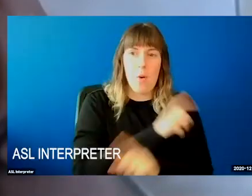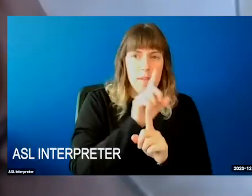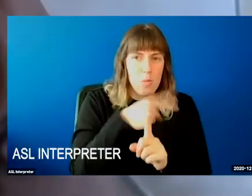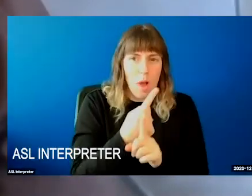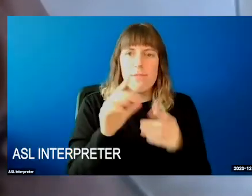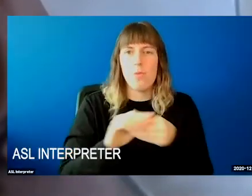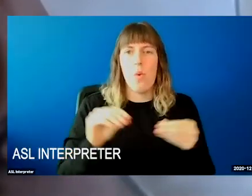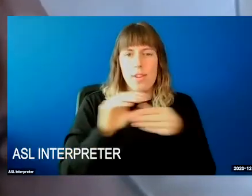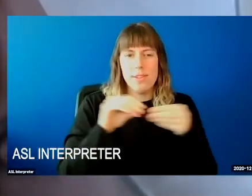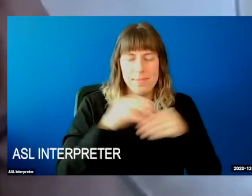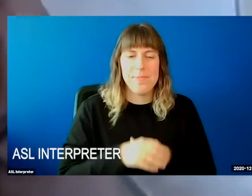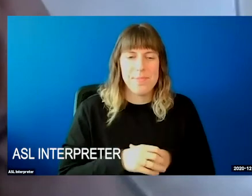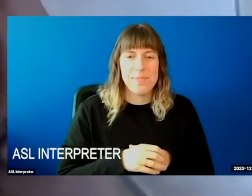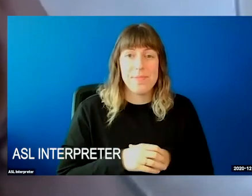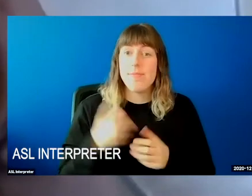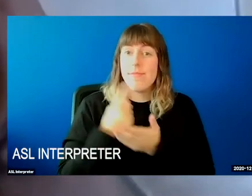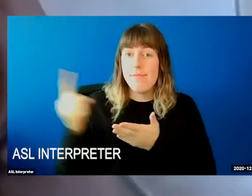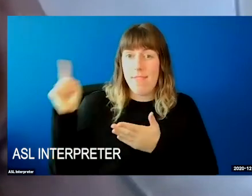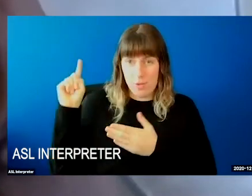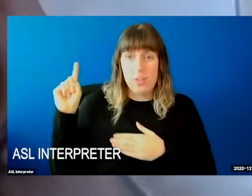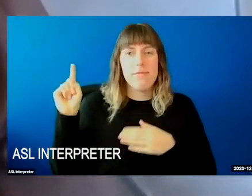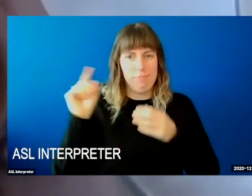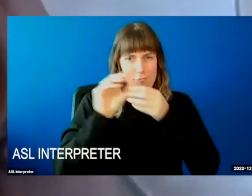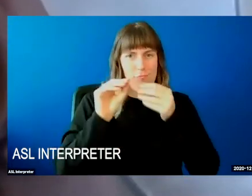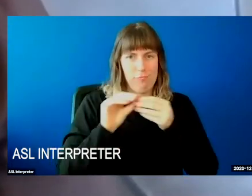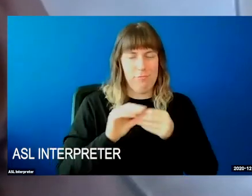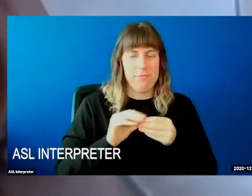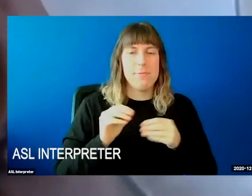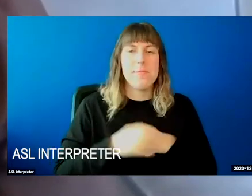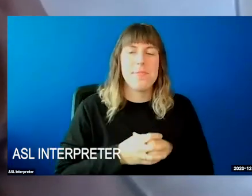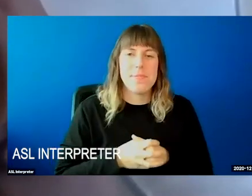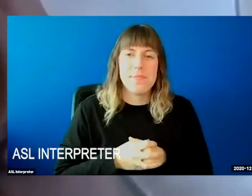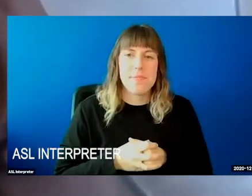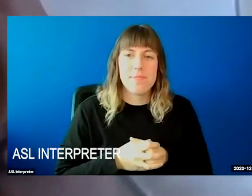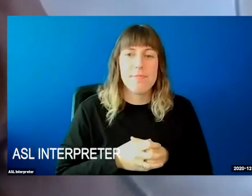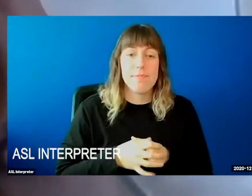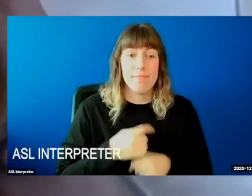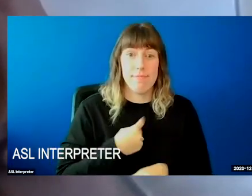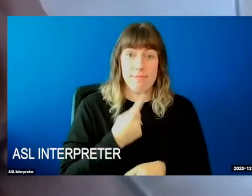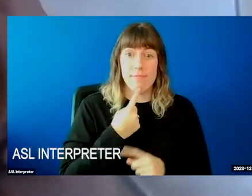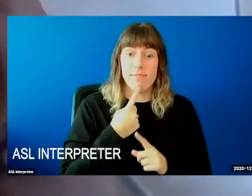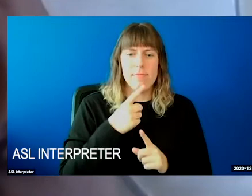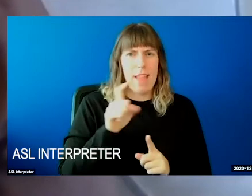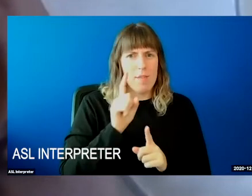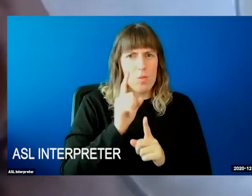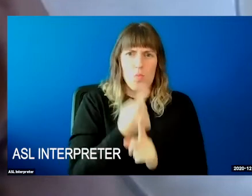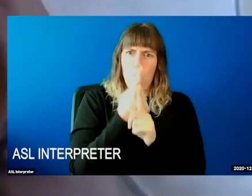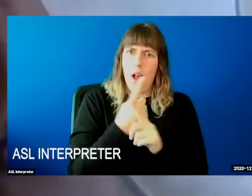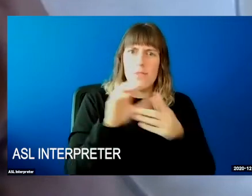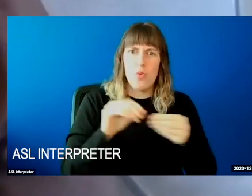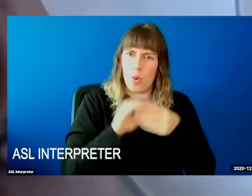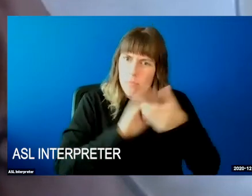Something I touched on last week after last week's session, that we need to find that single story,